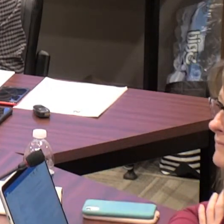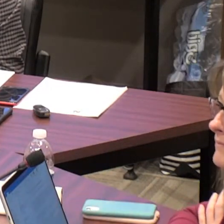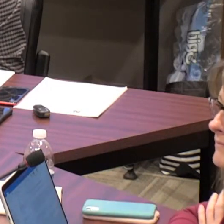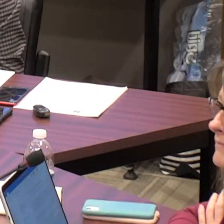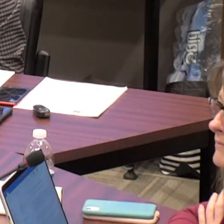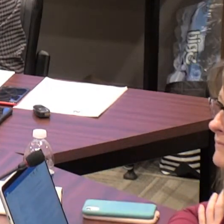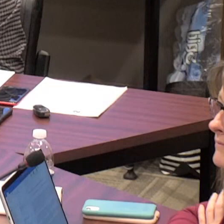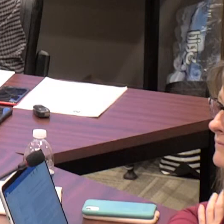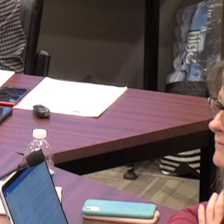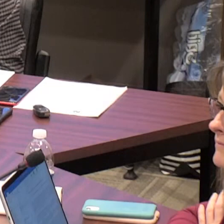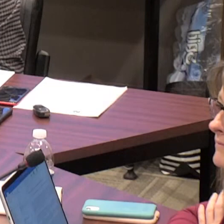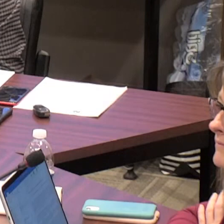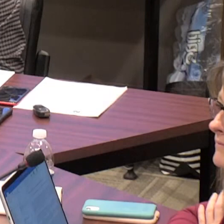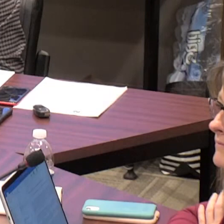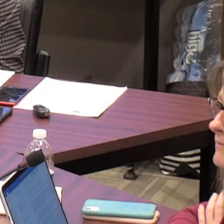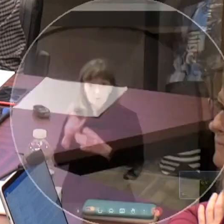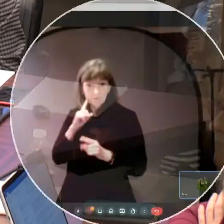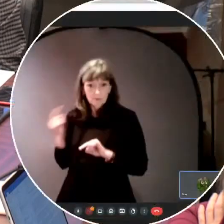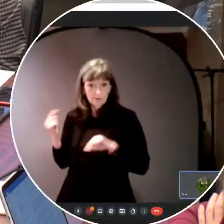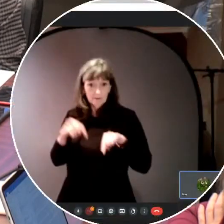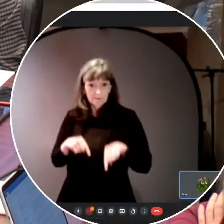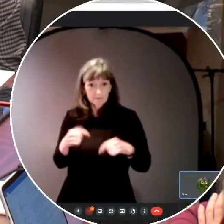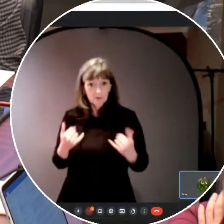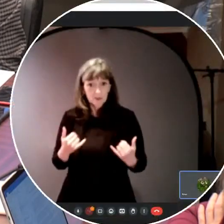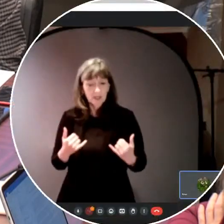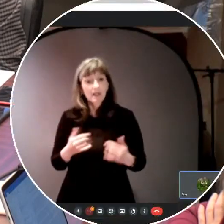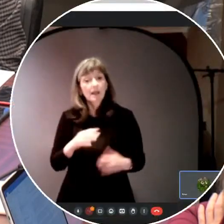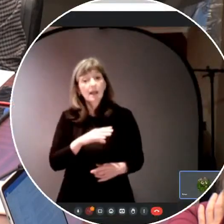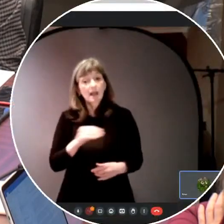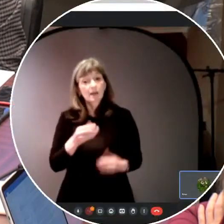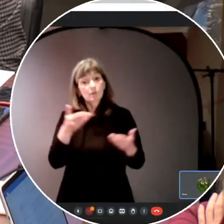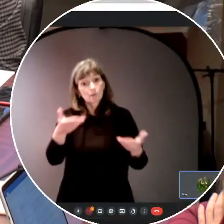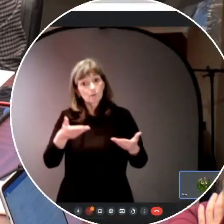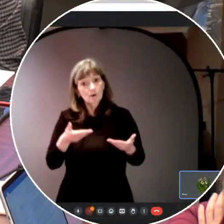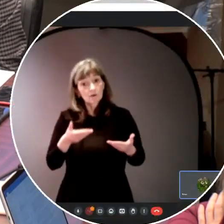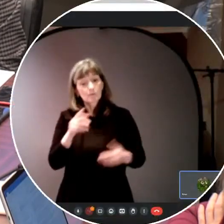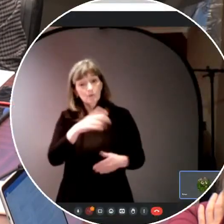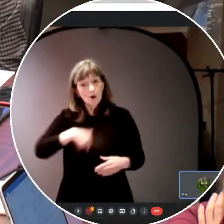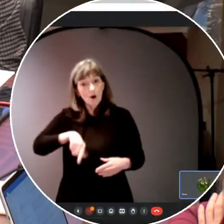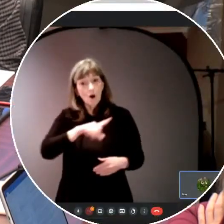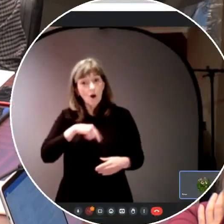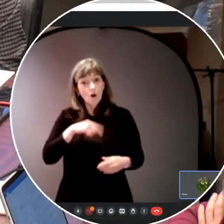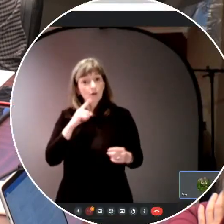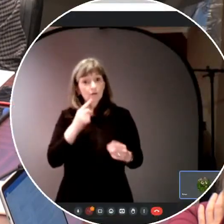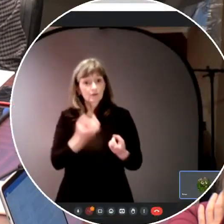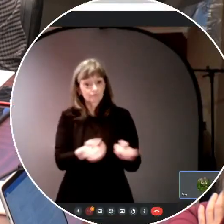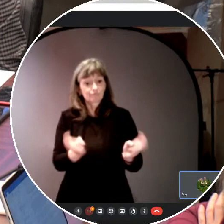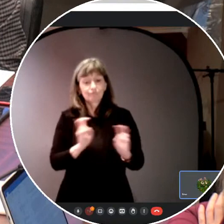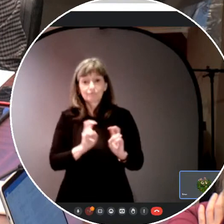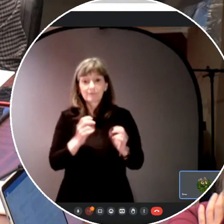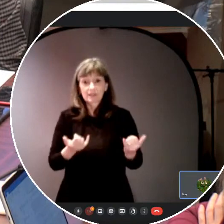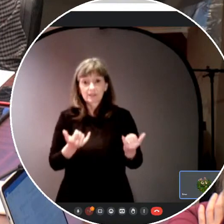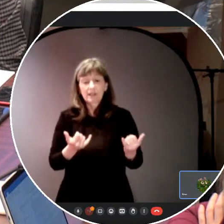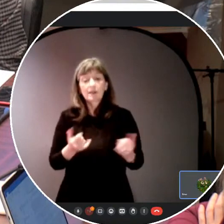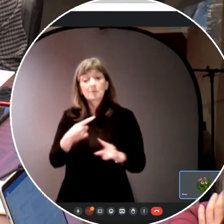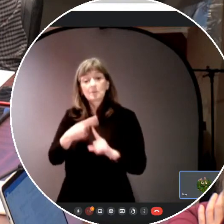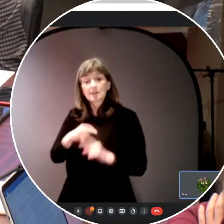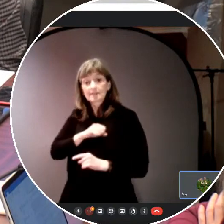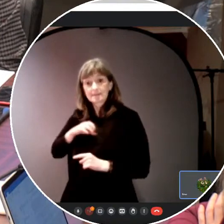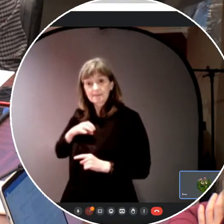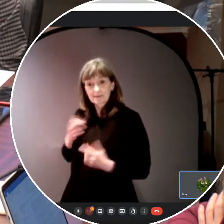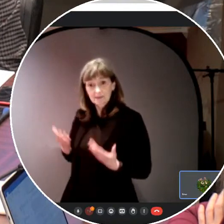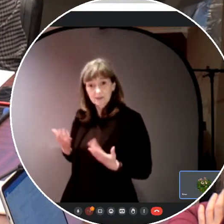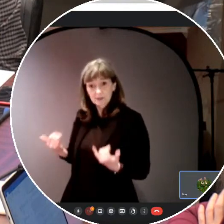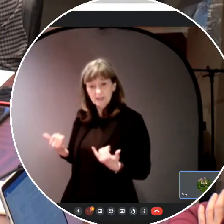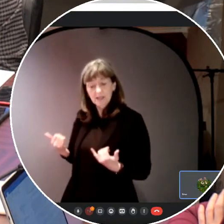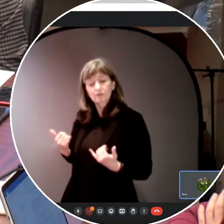our interpreters for being here today. Also welcome all of our trustees that are around the table and staff that are here today. We appreciate the work